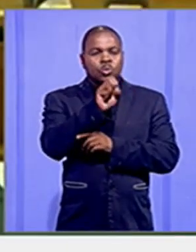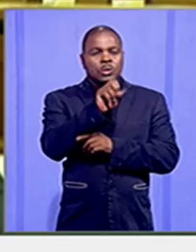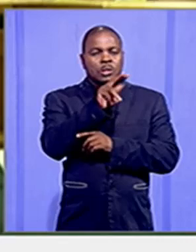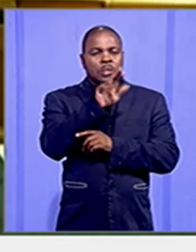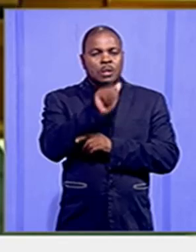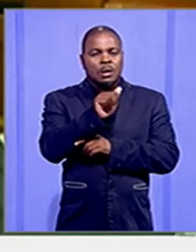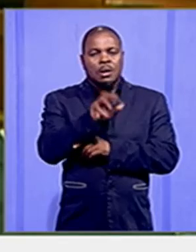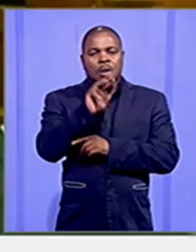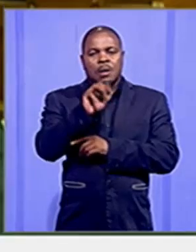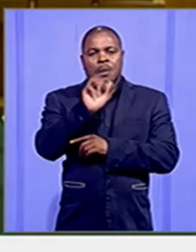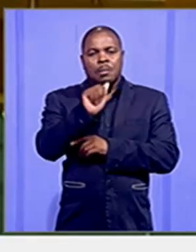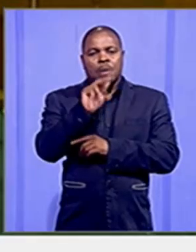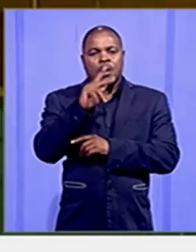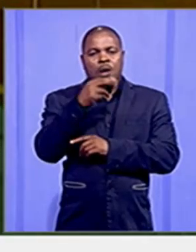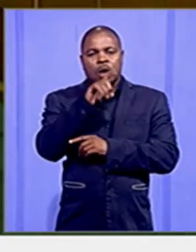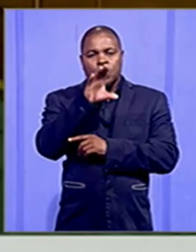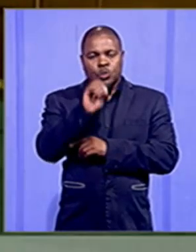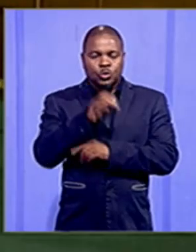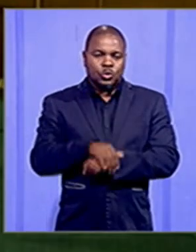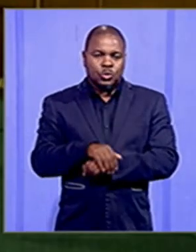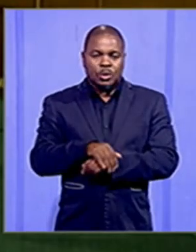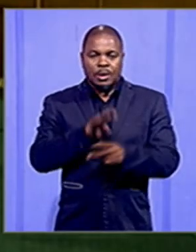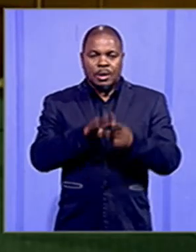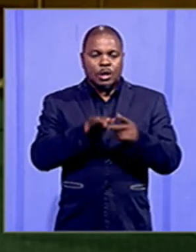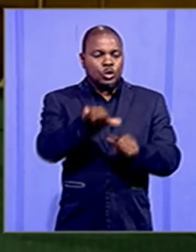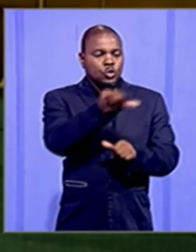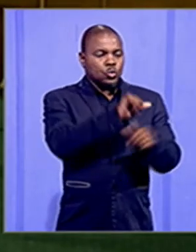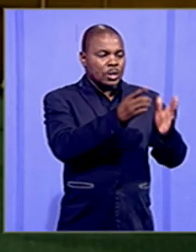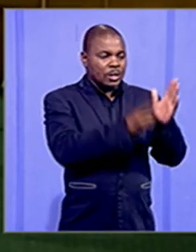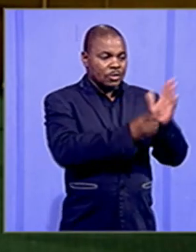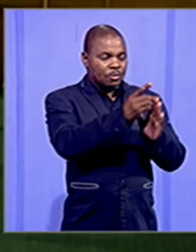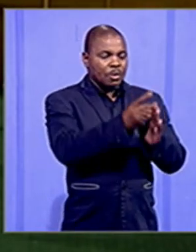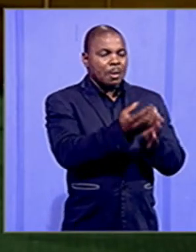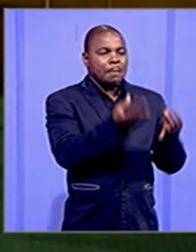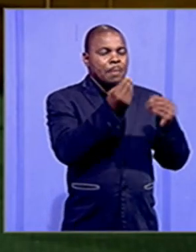Special Economic Zone fa lefapha la tlhabololo loago le abetswe